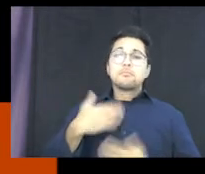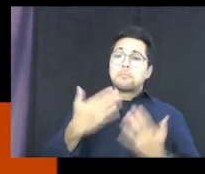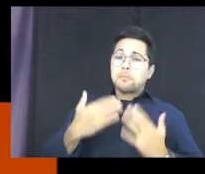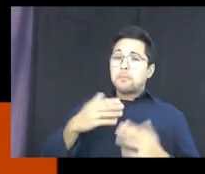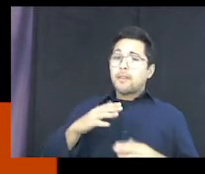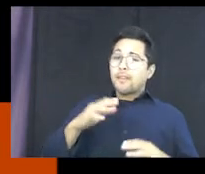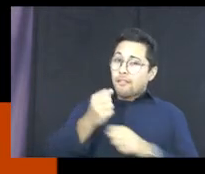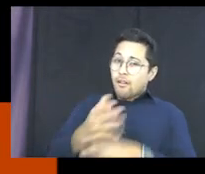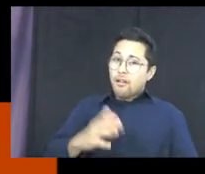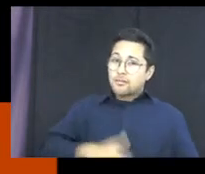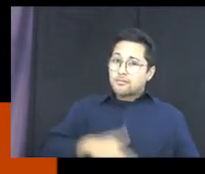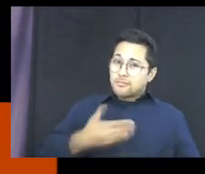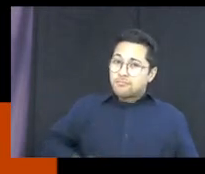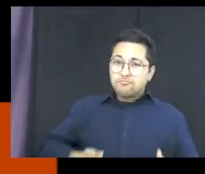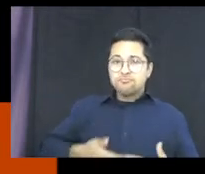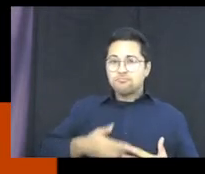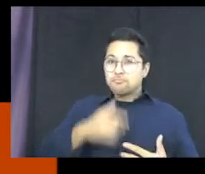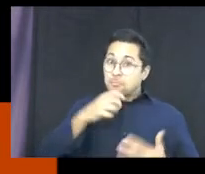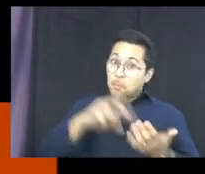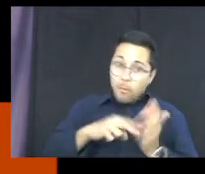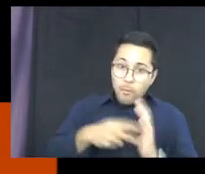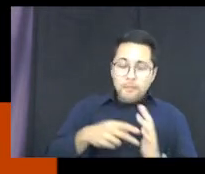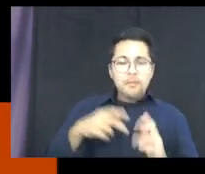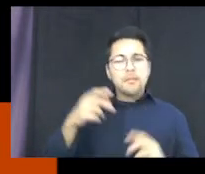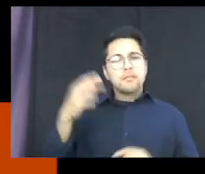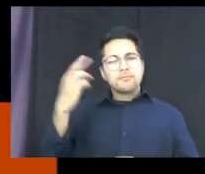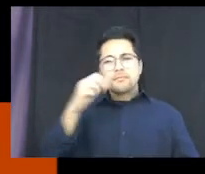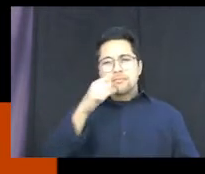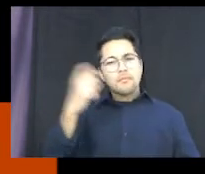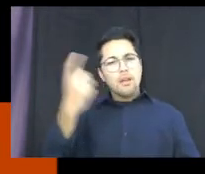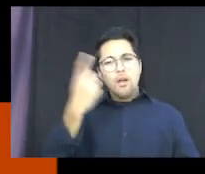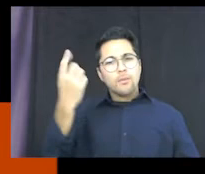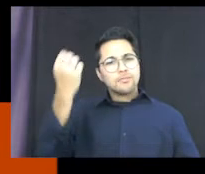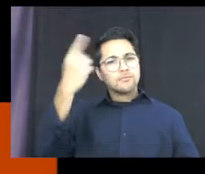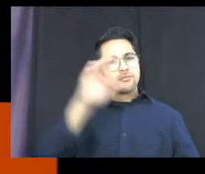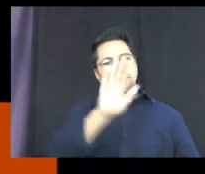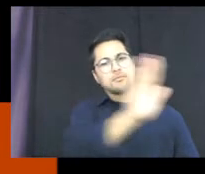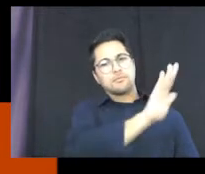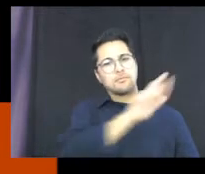them unintentionally due to not always understanding their needs.